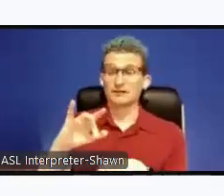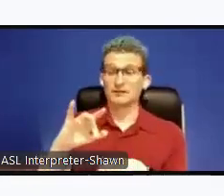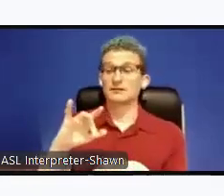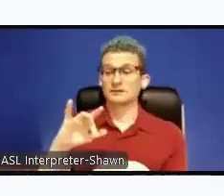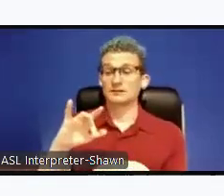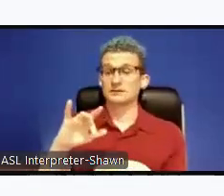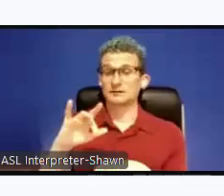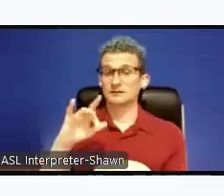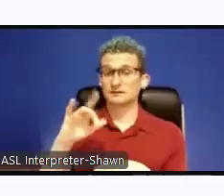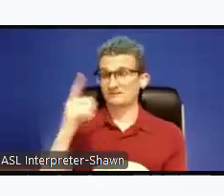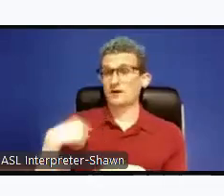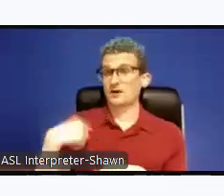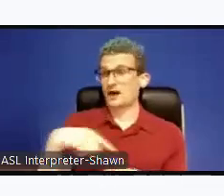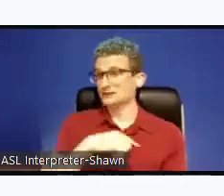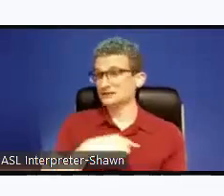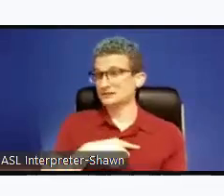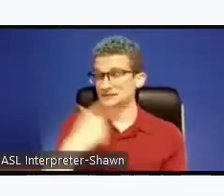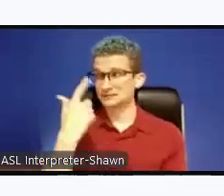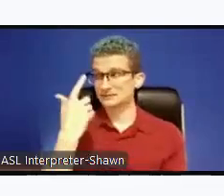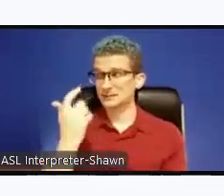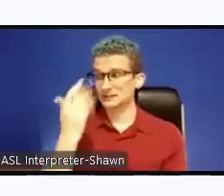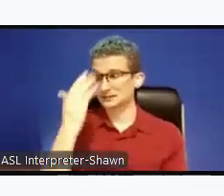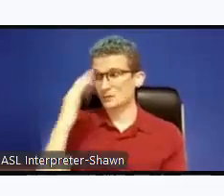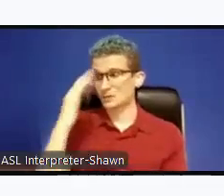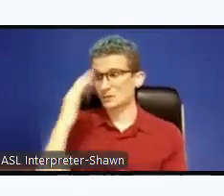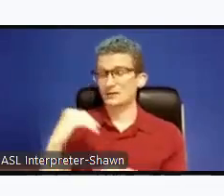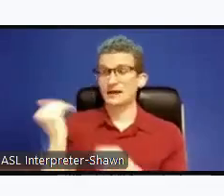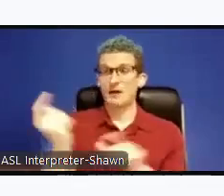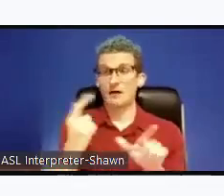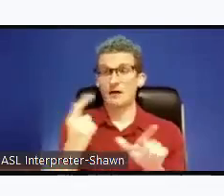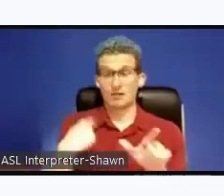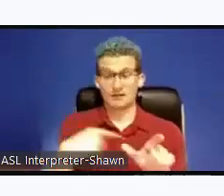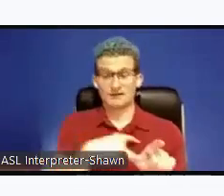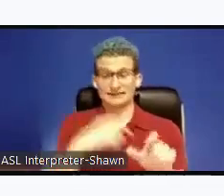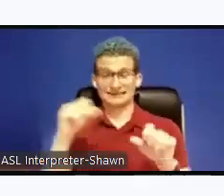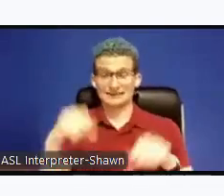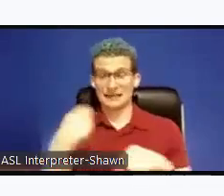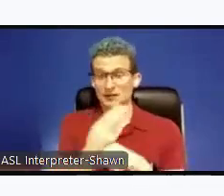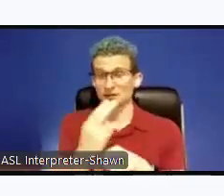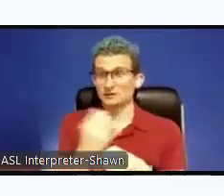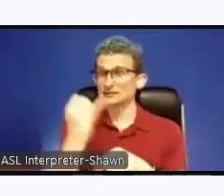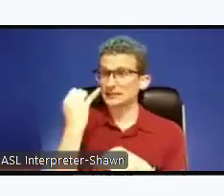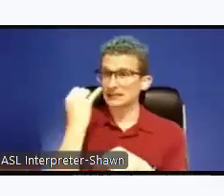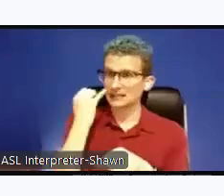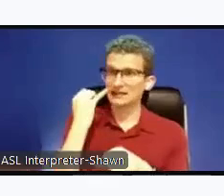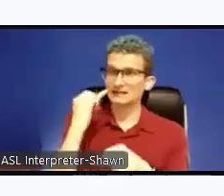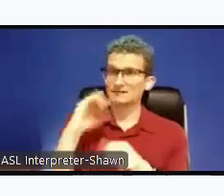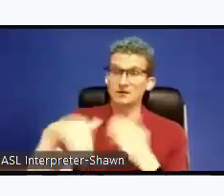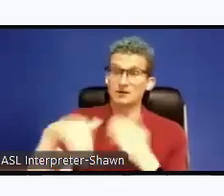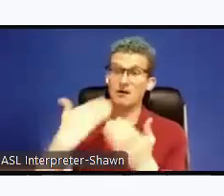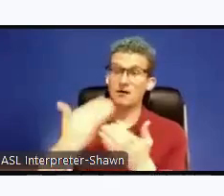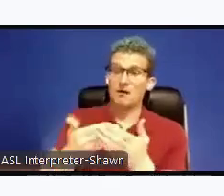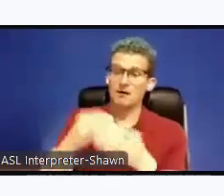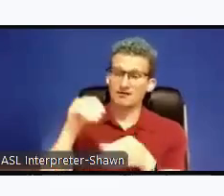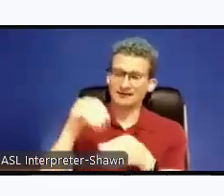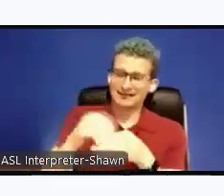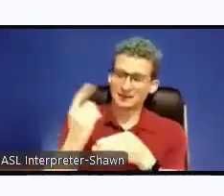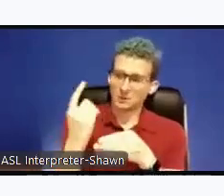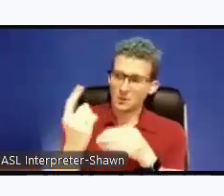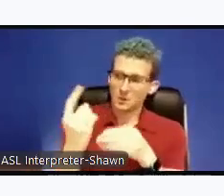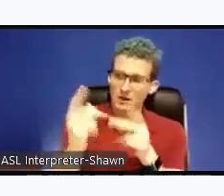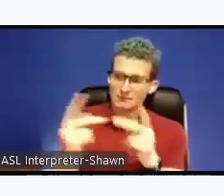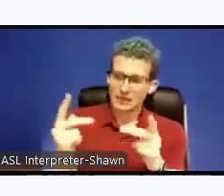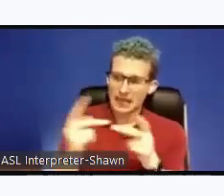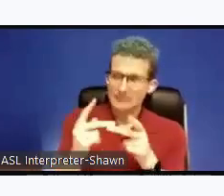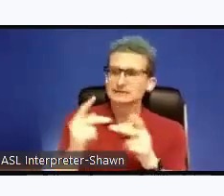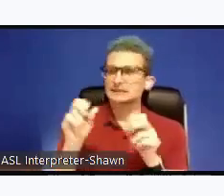know that we could all use it if it's in one spot, and it's really hard to dig and dig and dig for it, especially